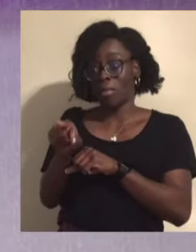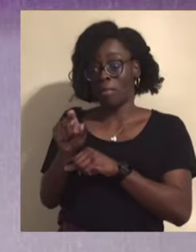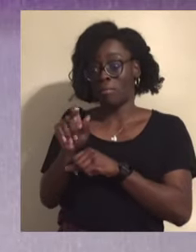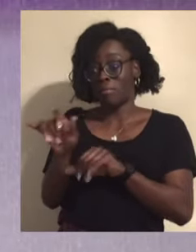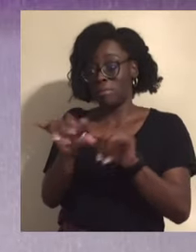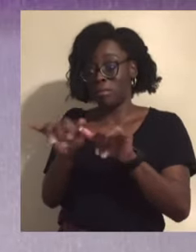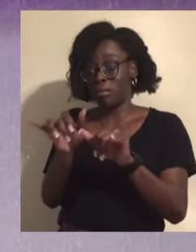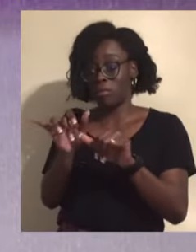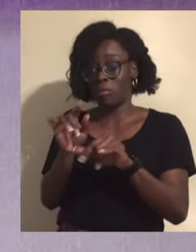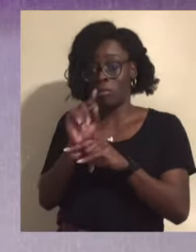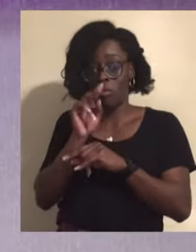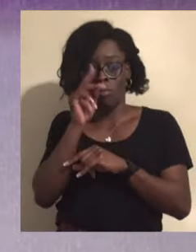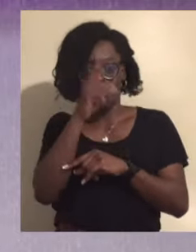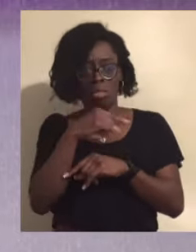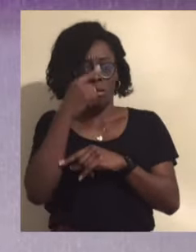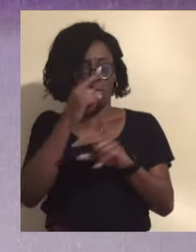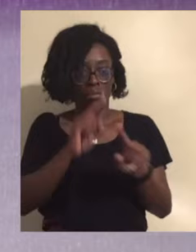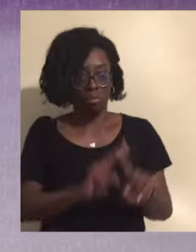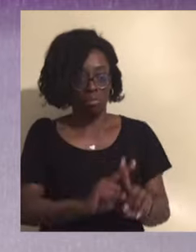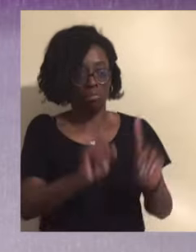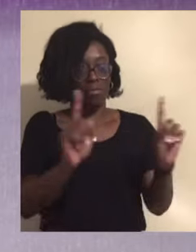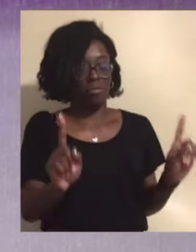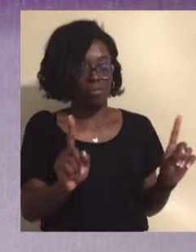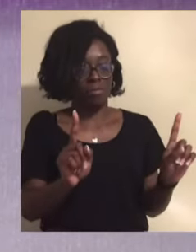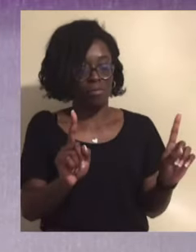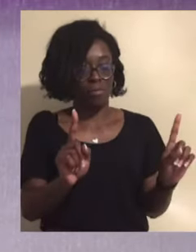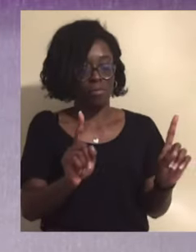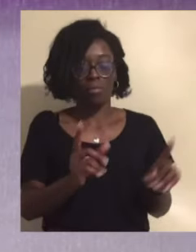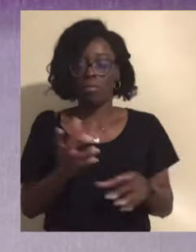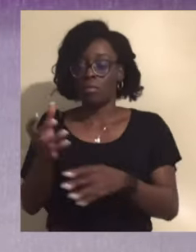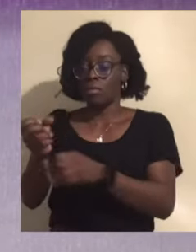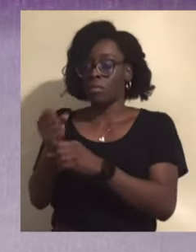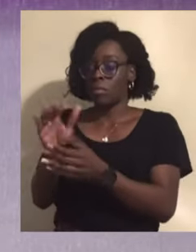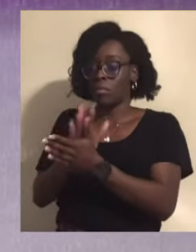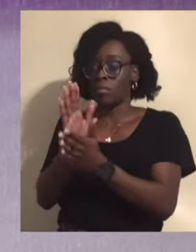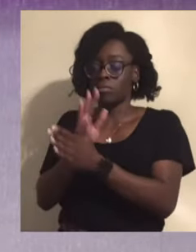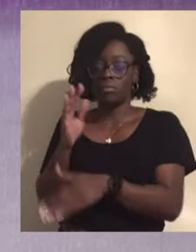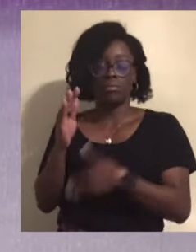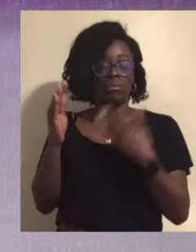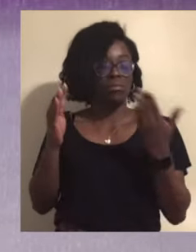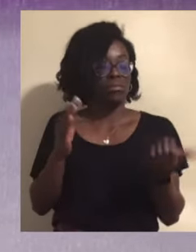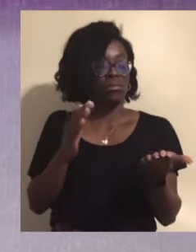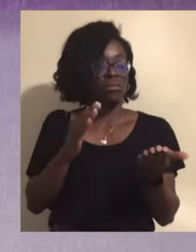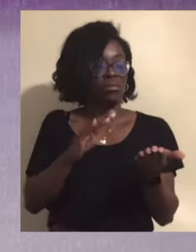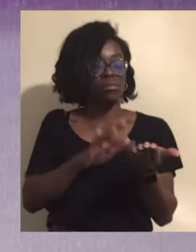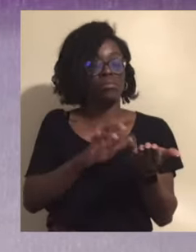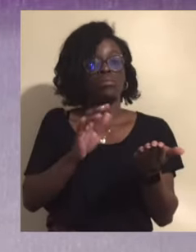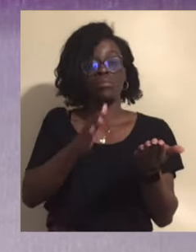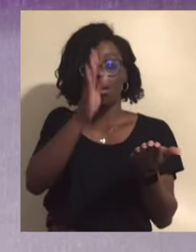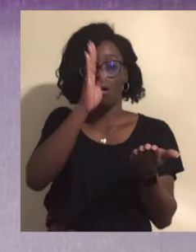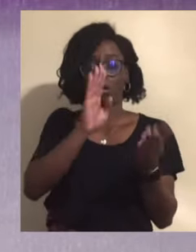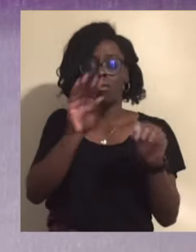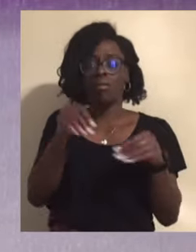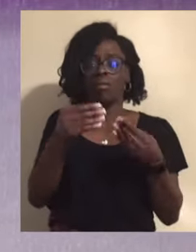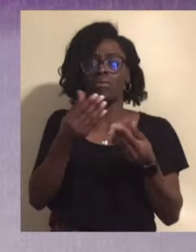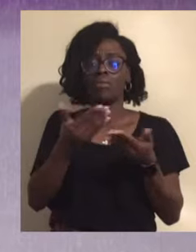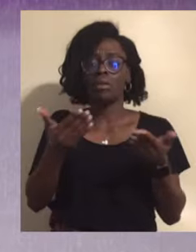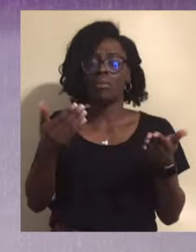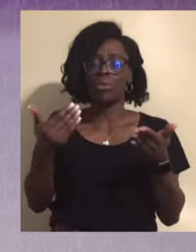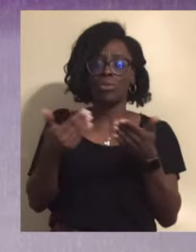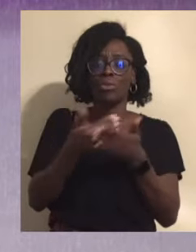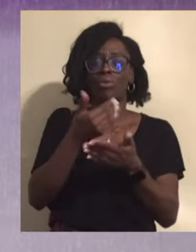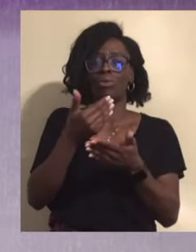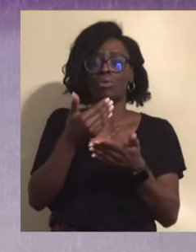If you'll grab a paintbrush, God don't have to give you something new in order to do something new.